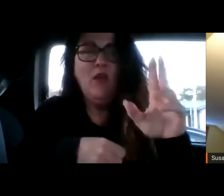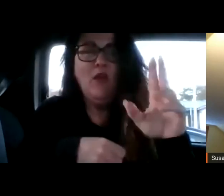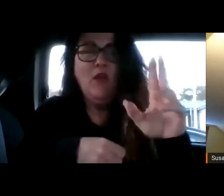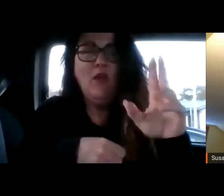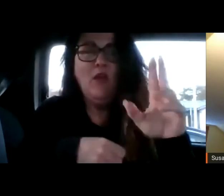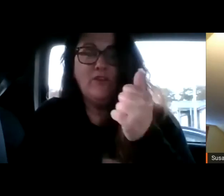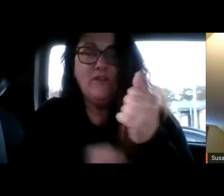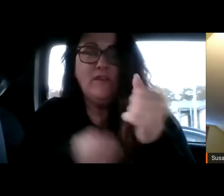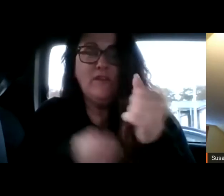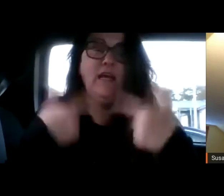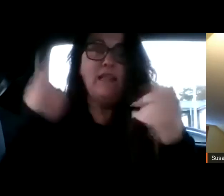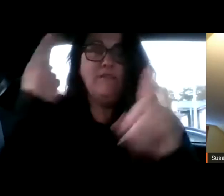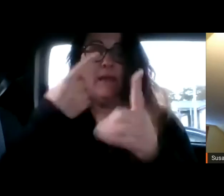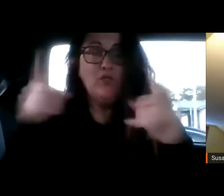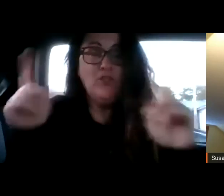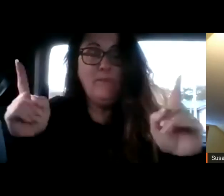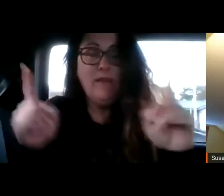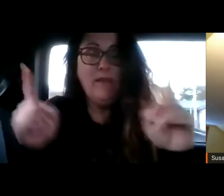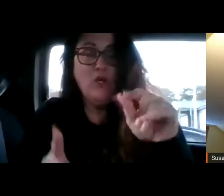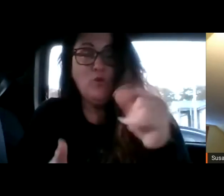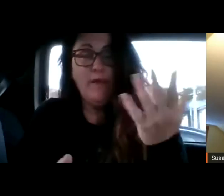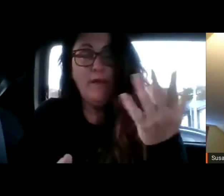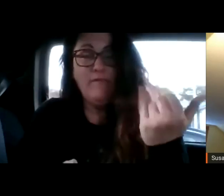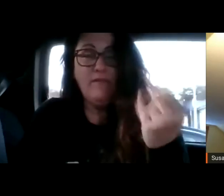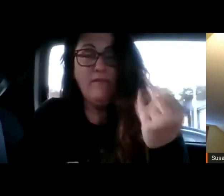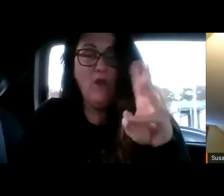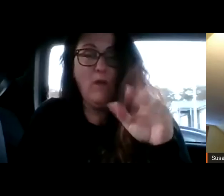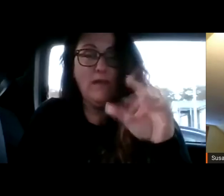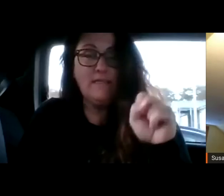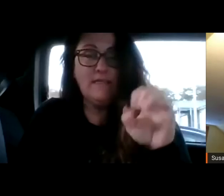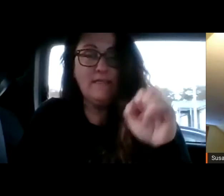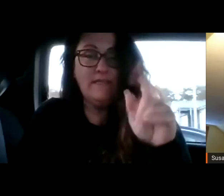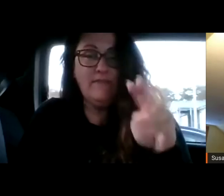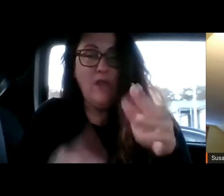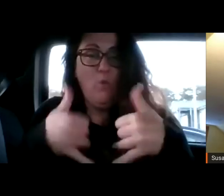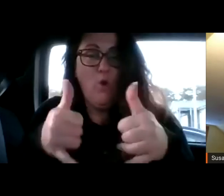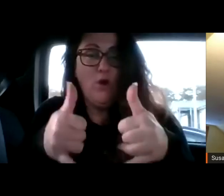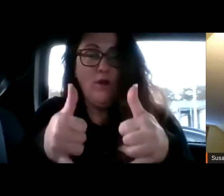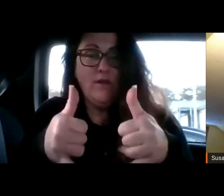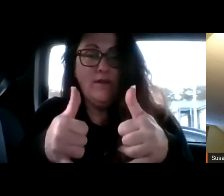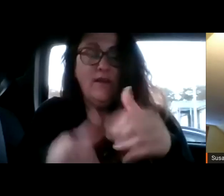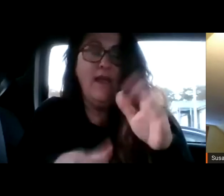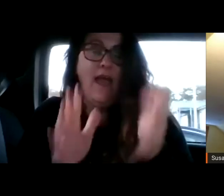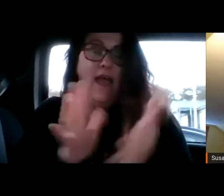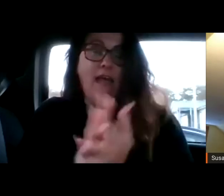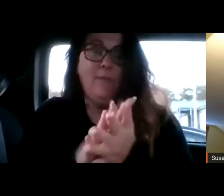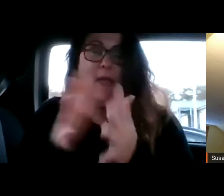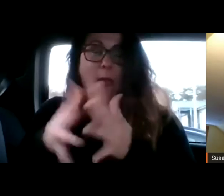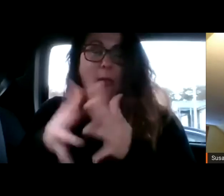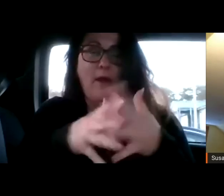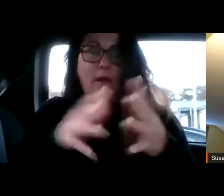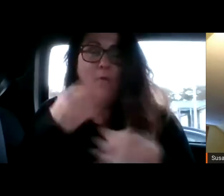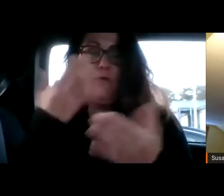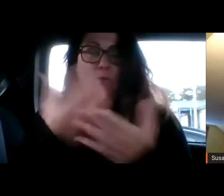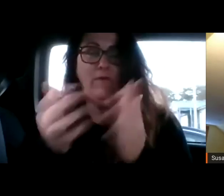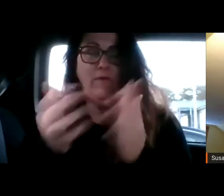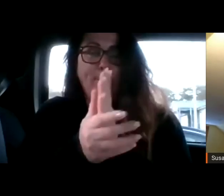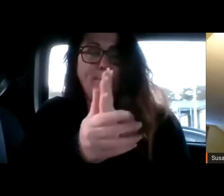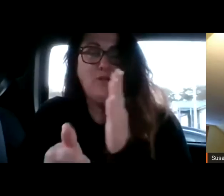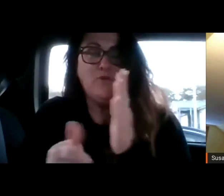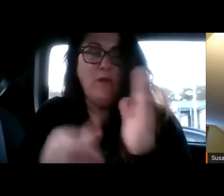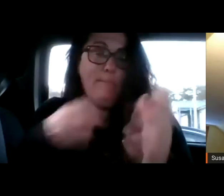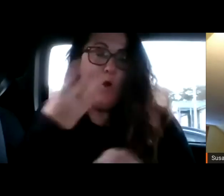Lifetime Achievement, the 2015 Wallace Stevens Award from the Academy of American Poets for Proven Mastery in the Art of Poetry,